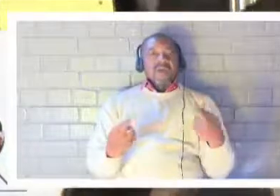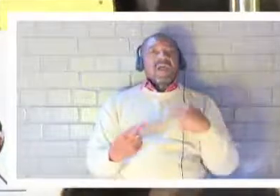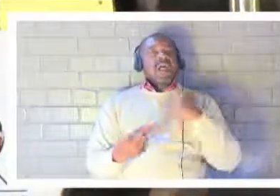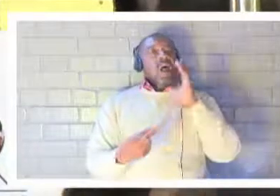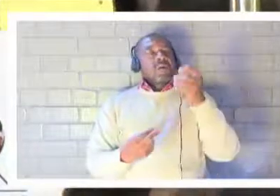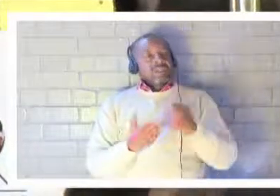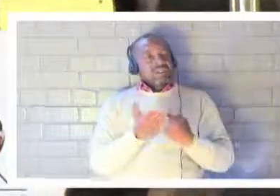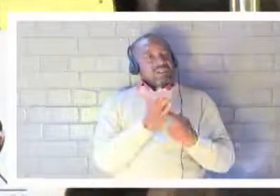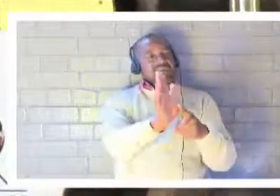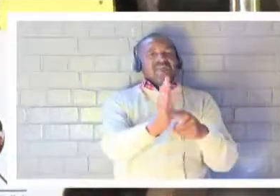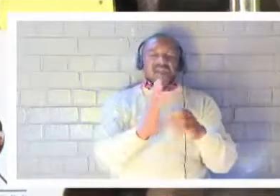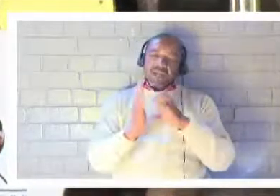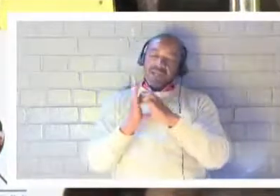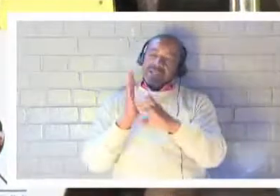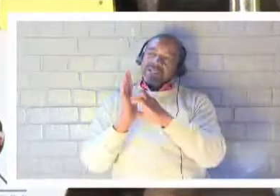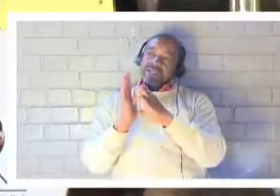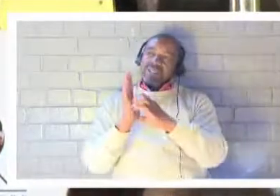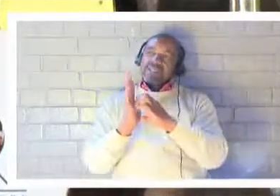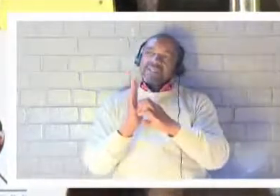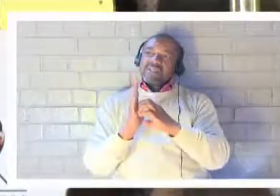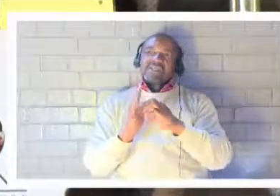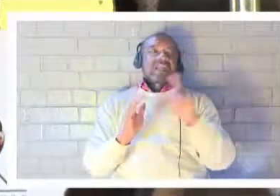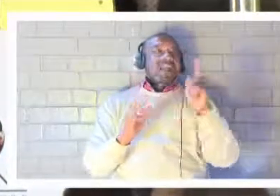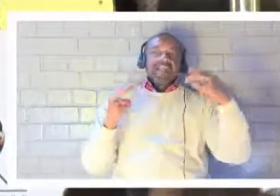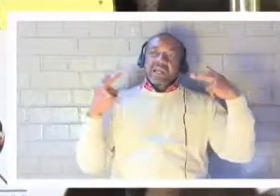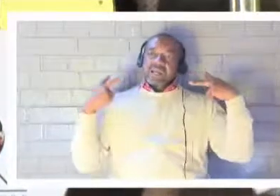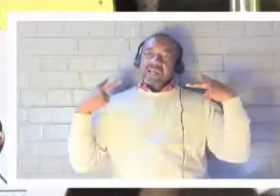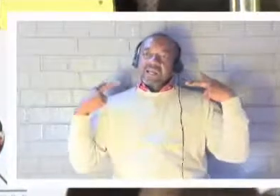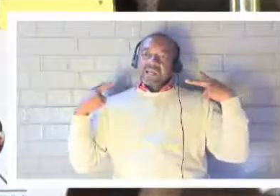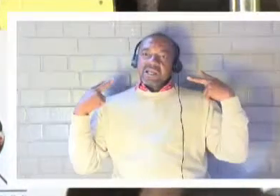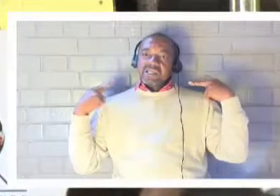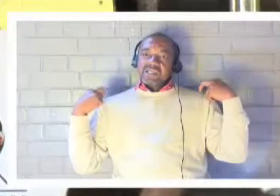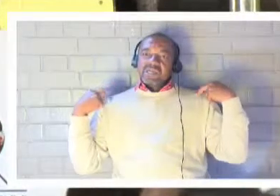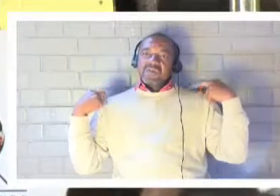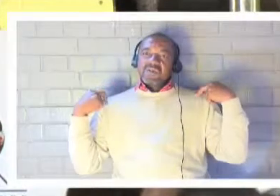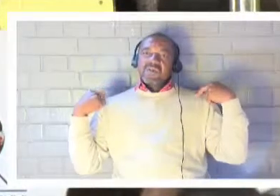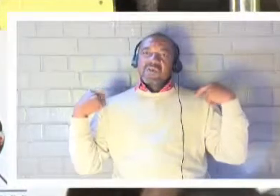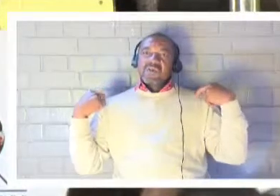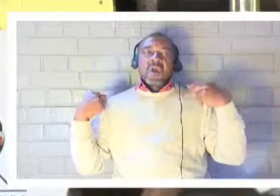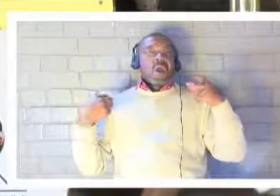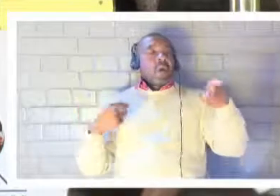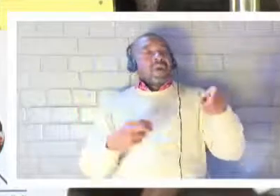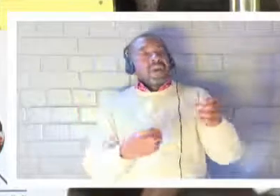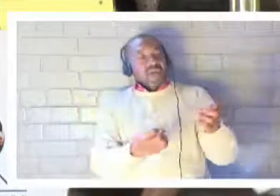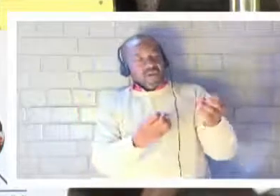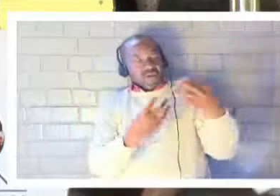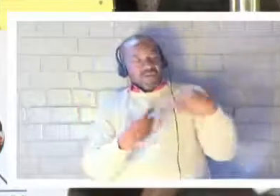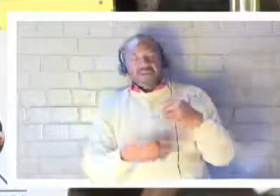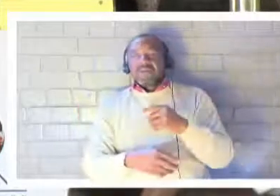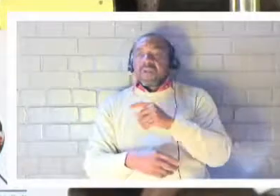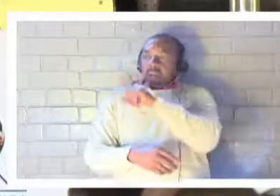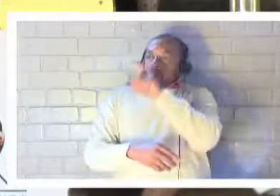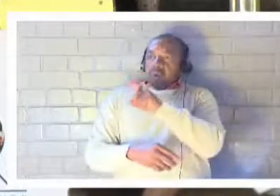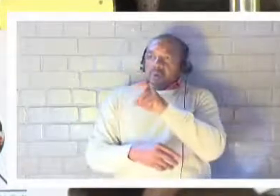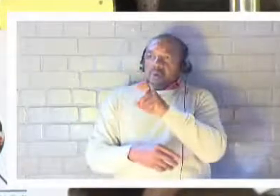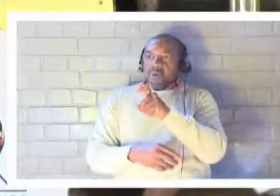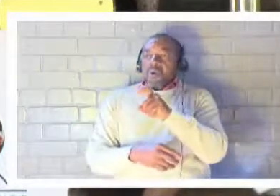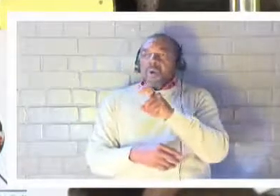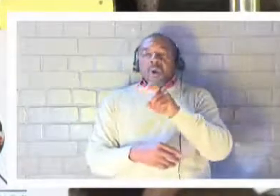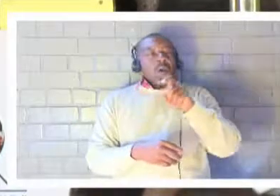an example with regard to security. You'll send a request to FMU to assist with